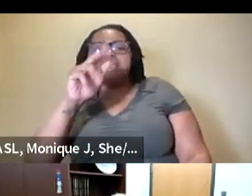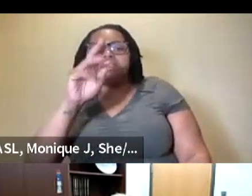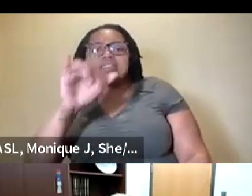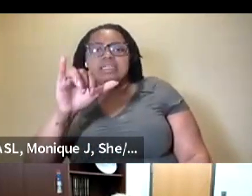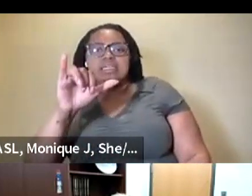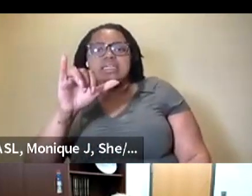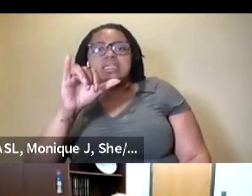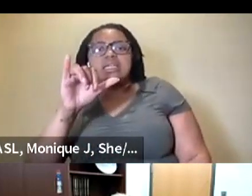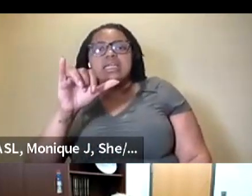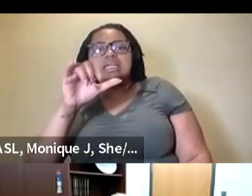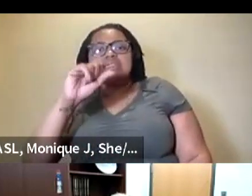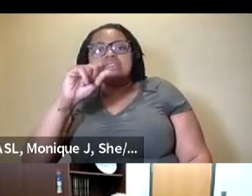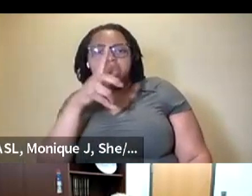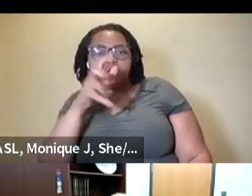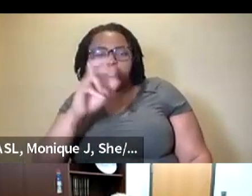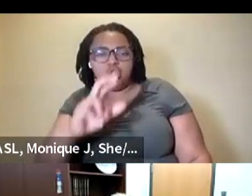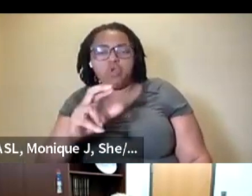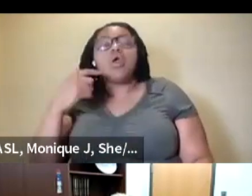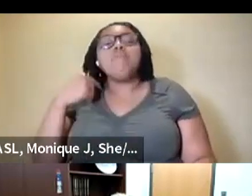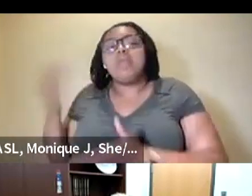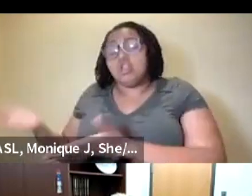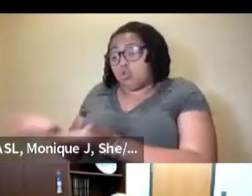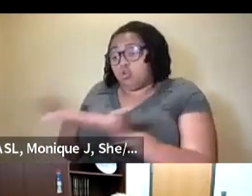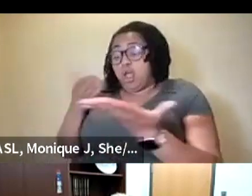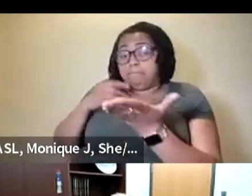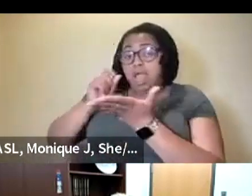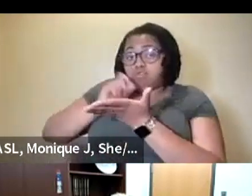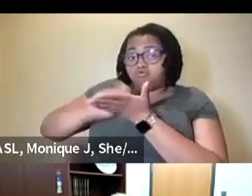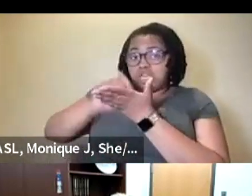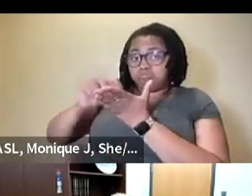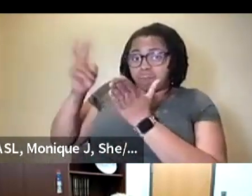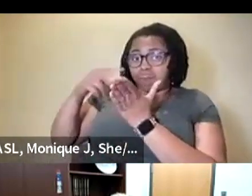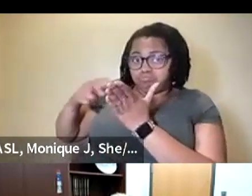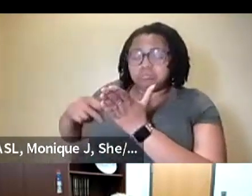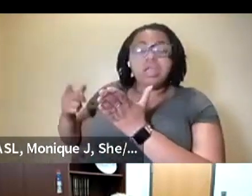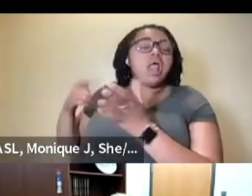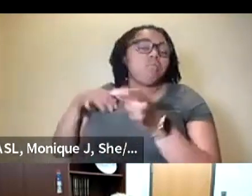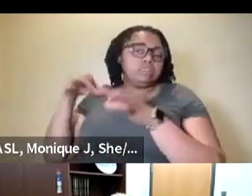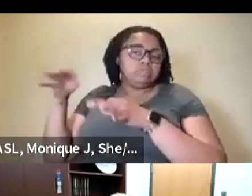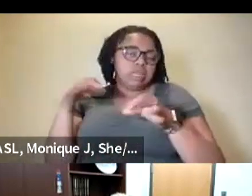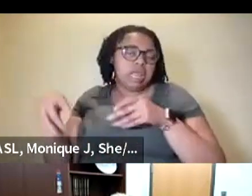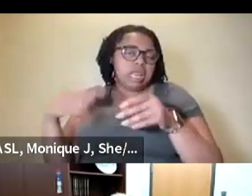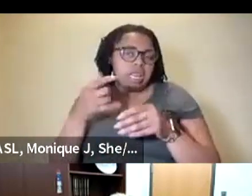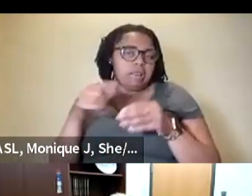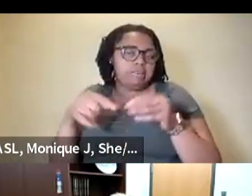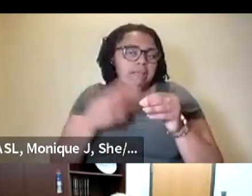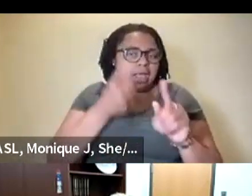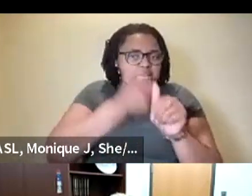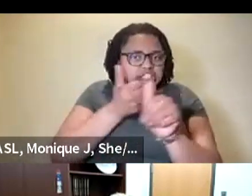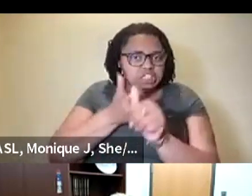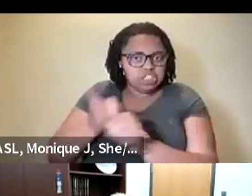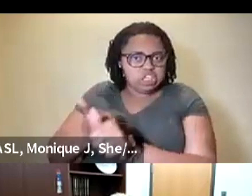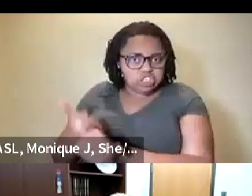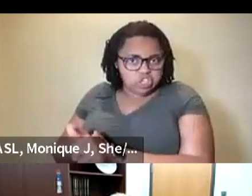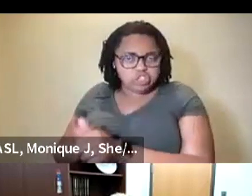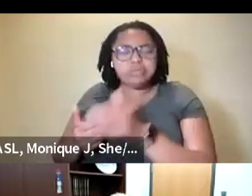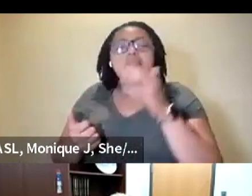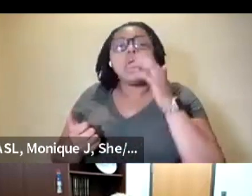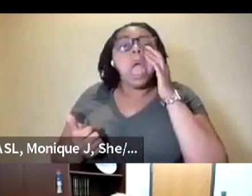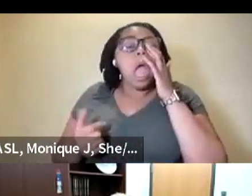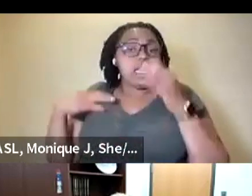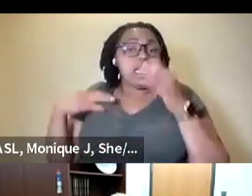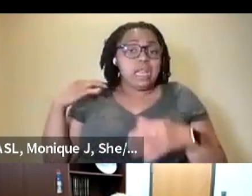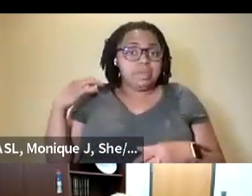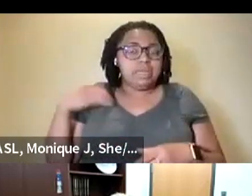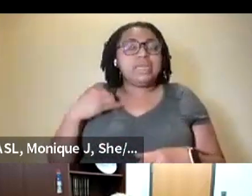nominees, and I will briefly go over just a little bit about them. And then if we want to have somebody